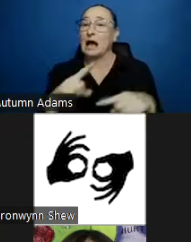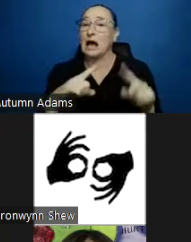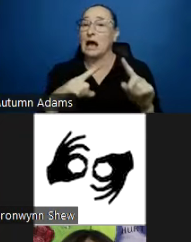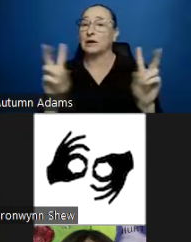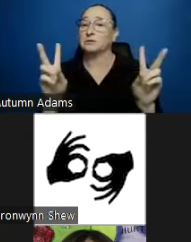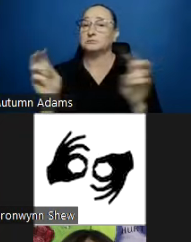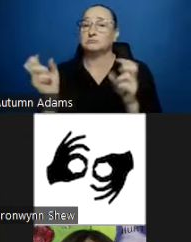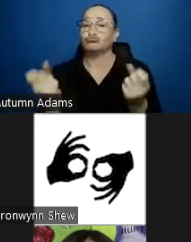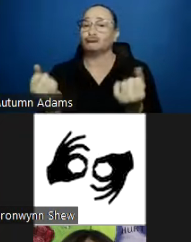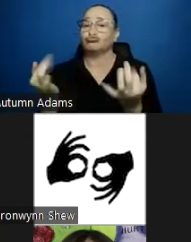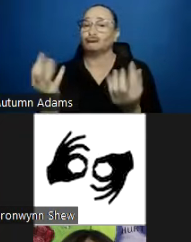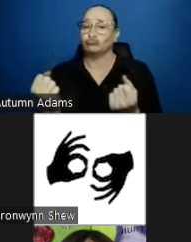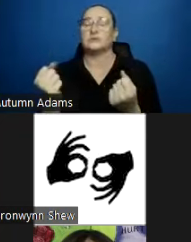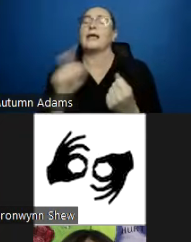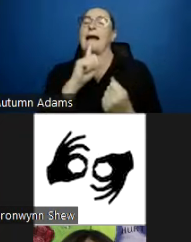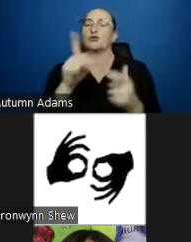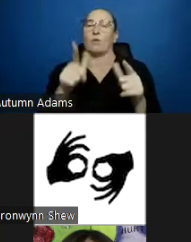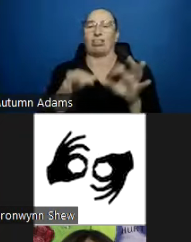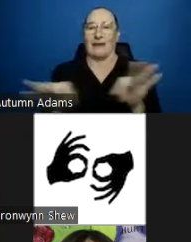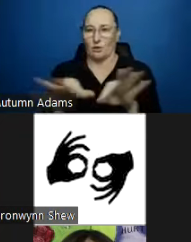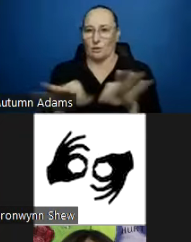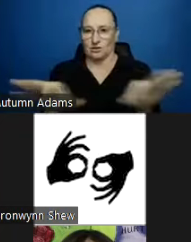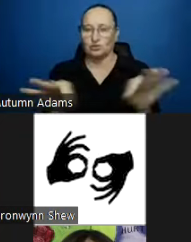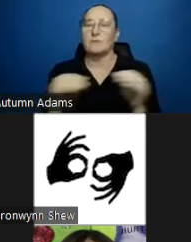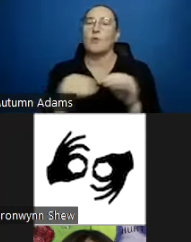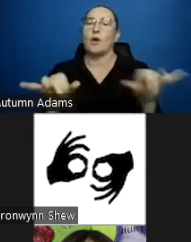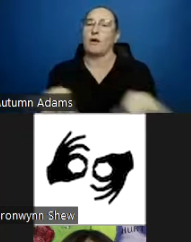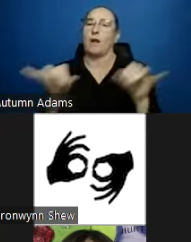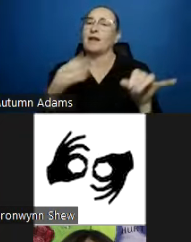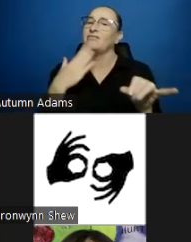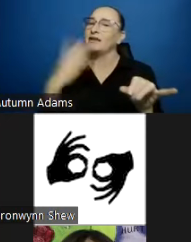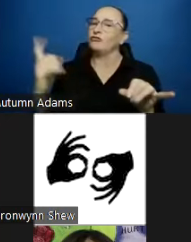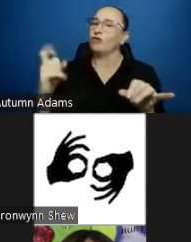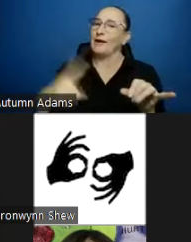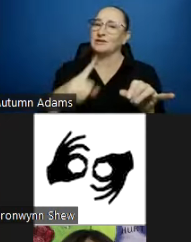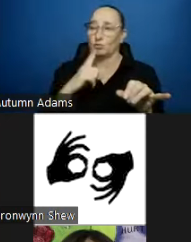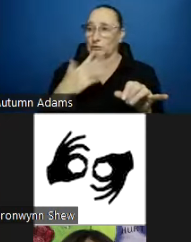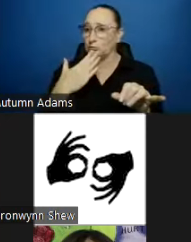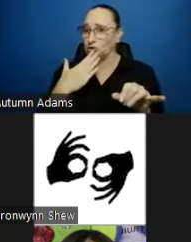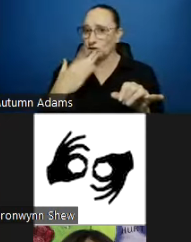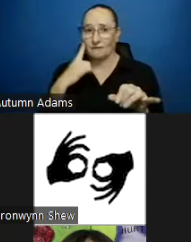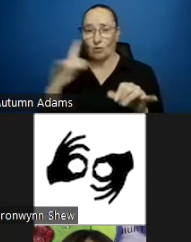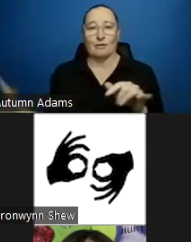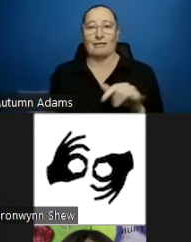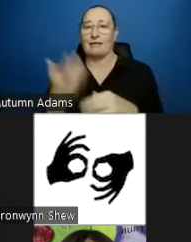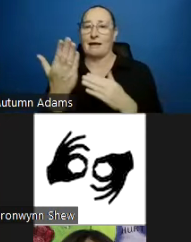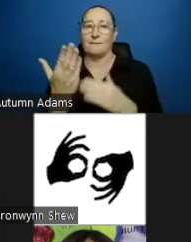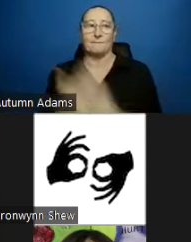actual language and it is used more commonly. Thank you for asking that. I really appreciate you for bringing that up.